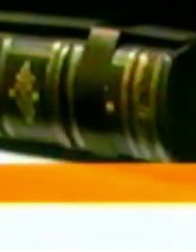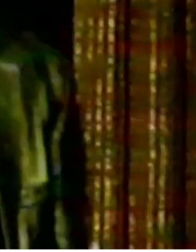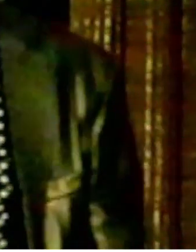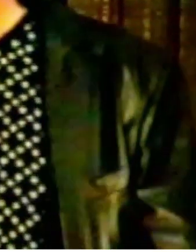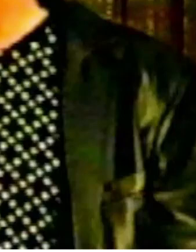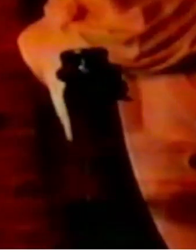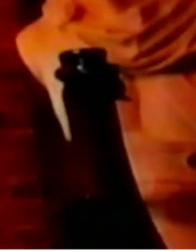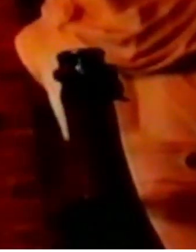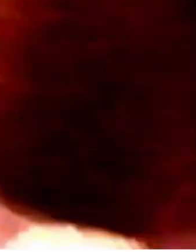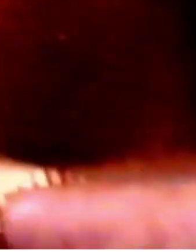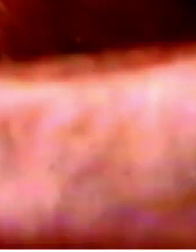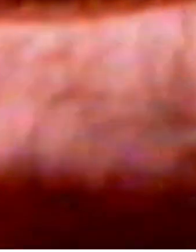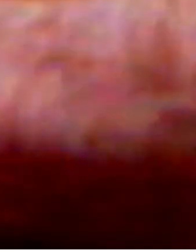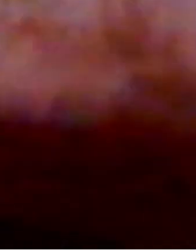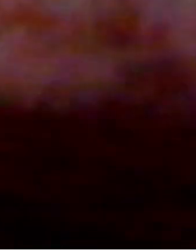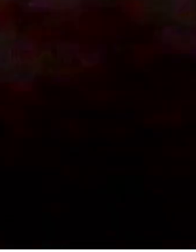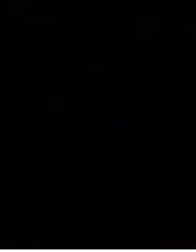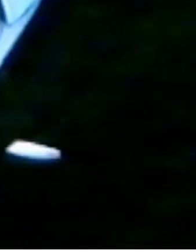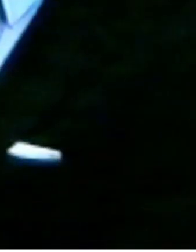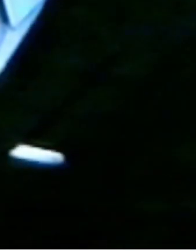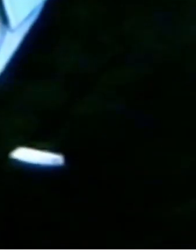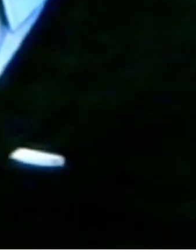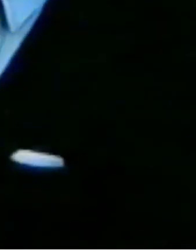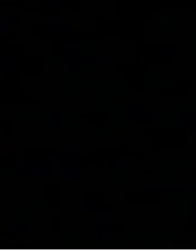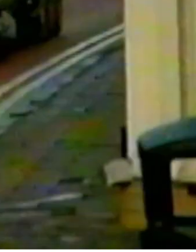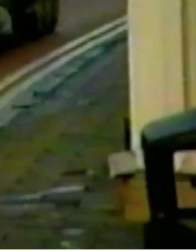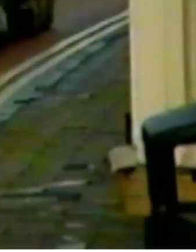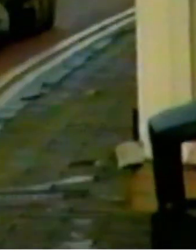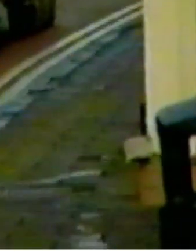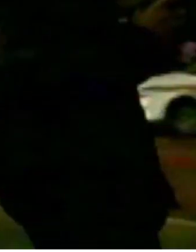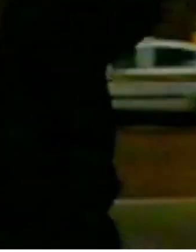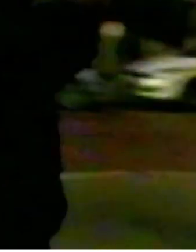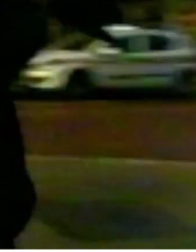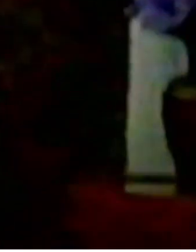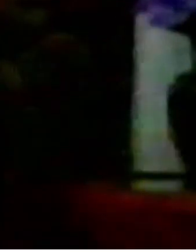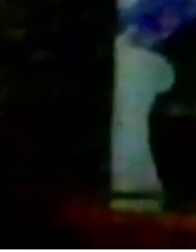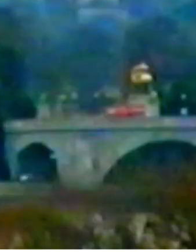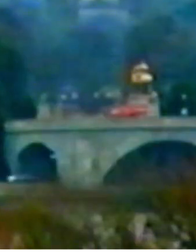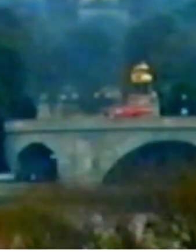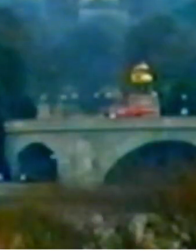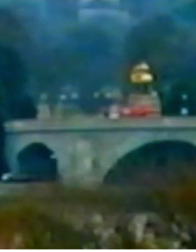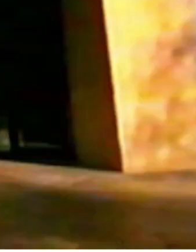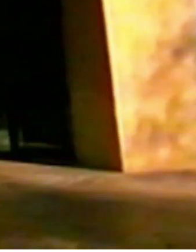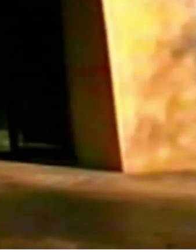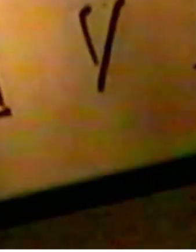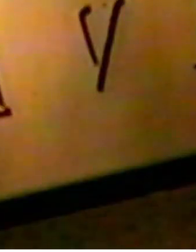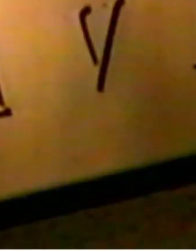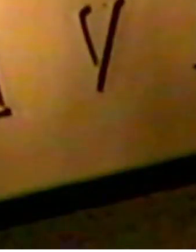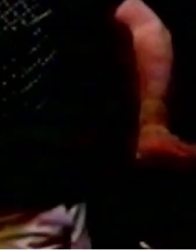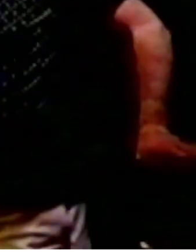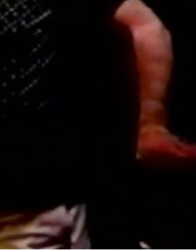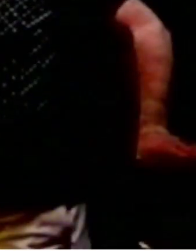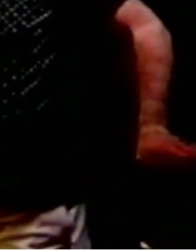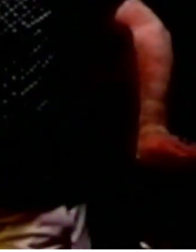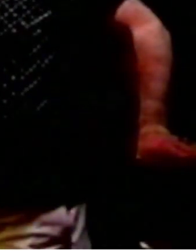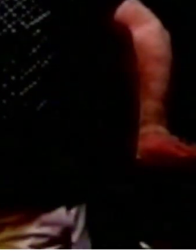a piece. Is on the market. The question was, where did the copy come from? A tale so bewildering, you wouldn't read about it.